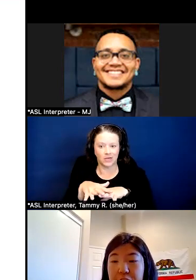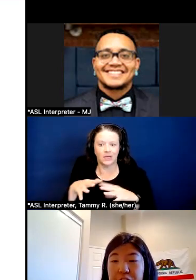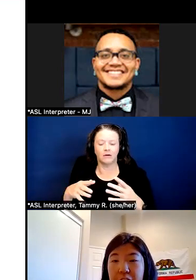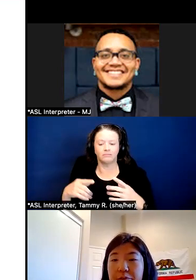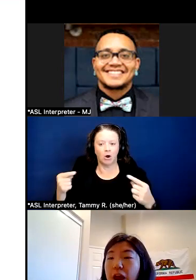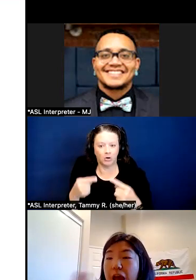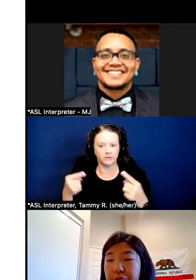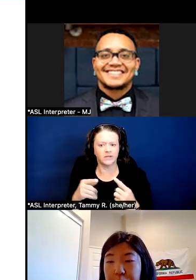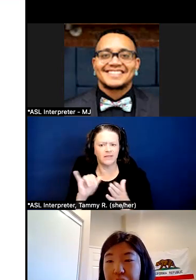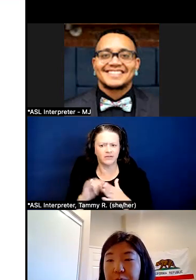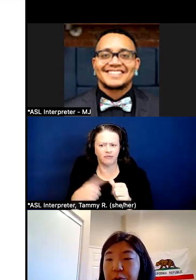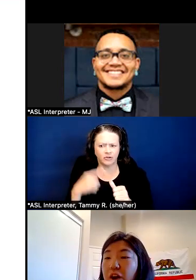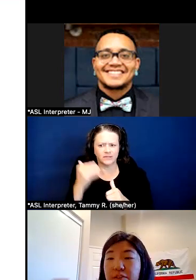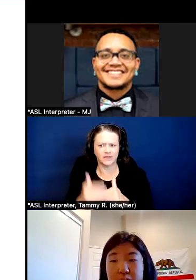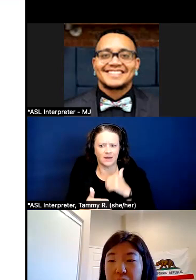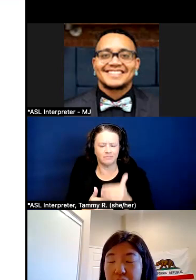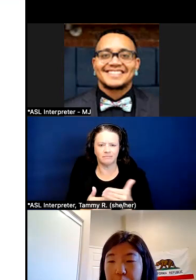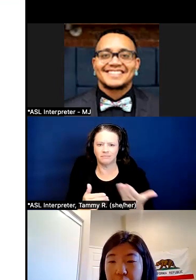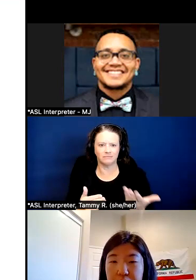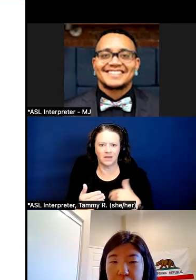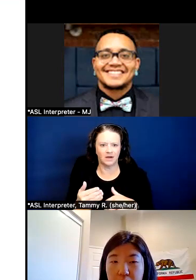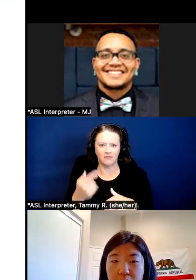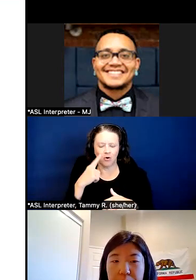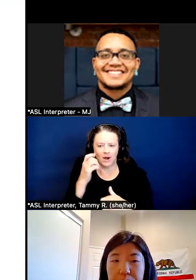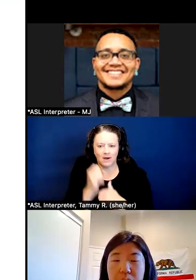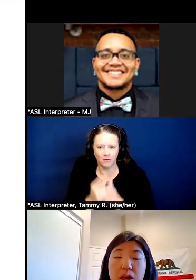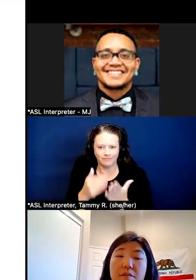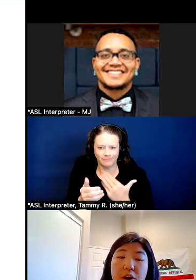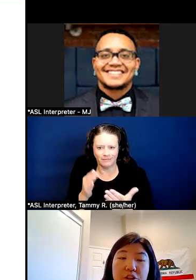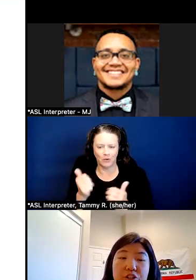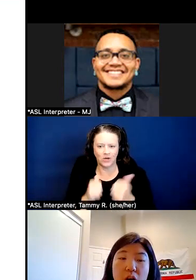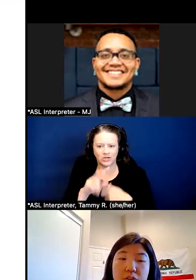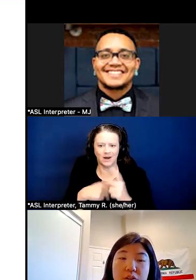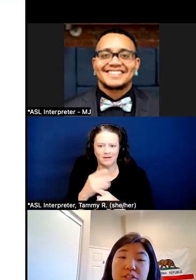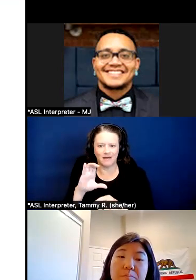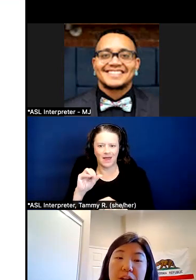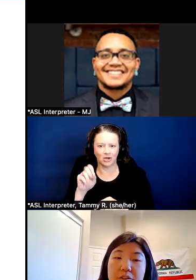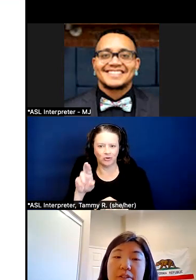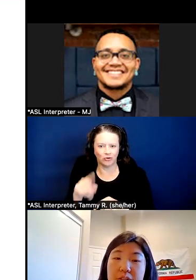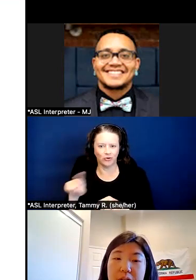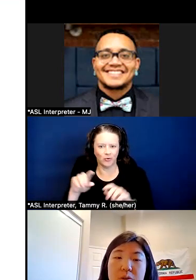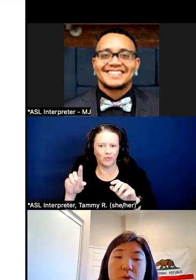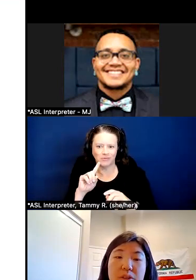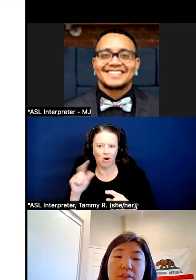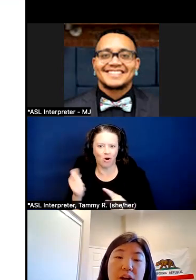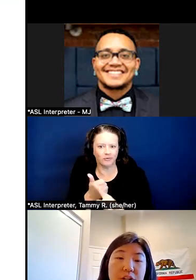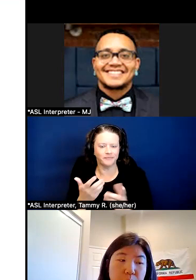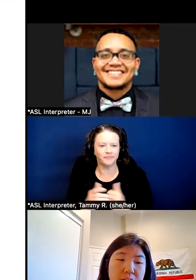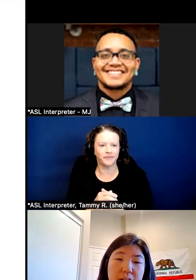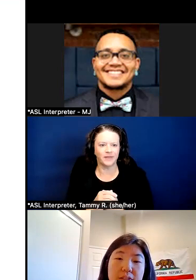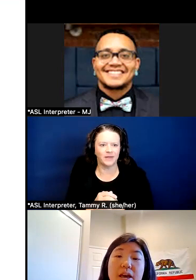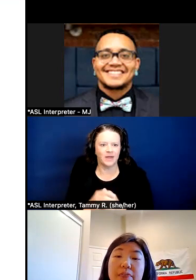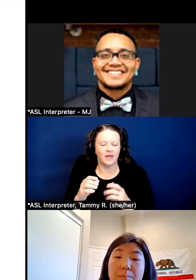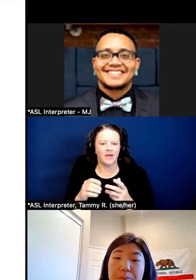this is a first step for everybody, regardless of what type of actor they are. Funders should also dismantle systems within the